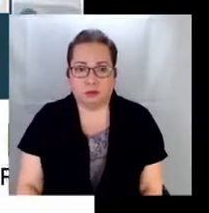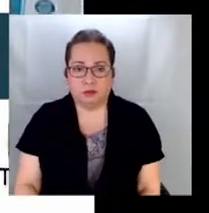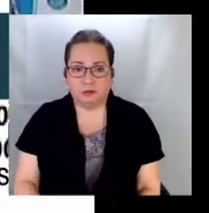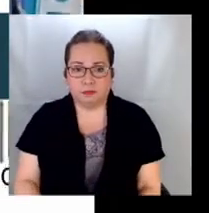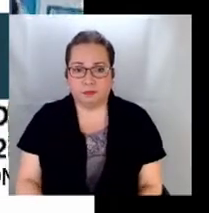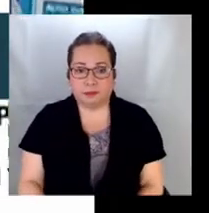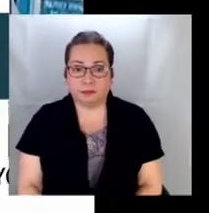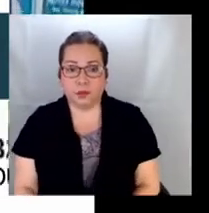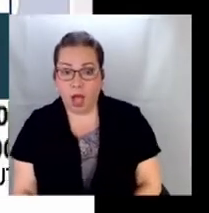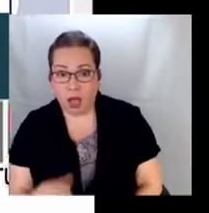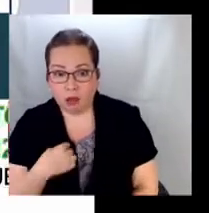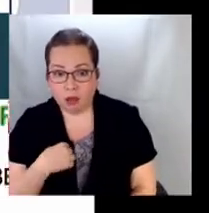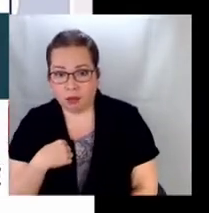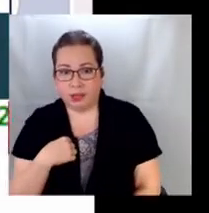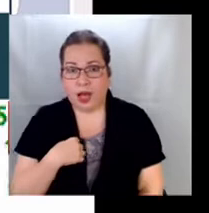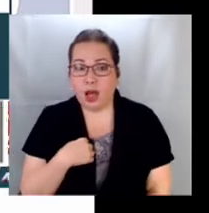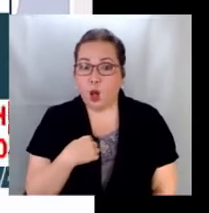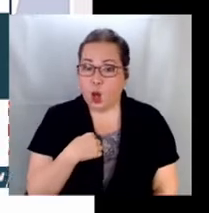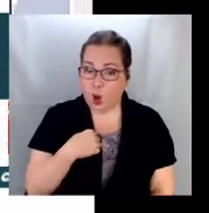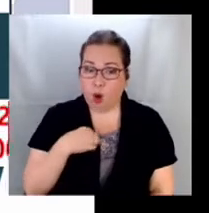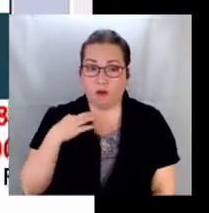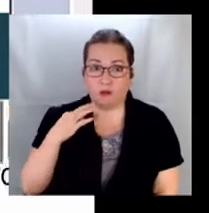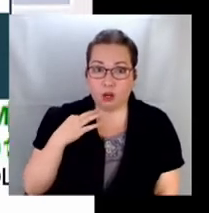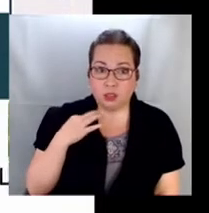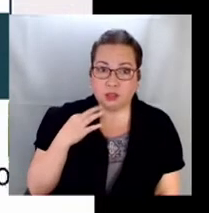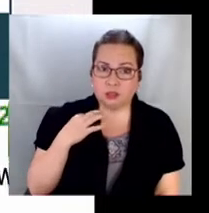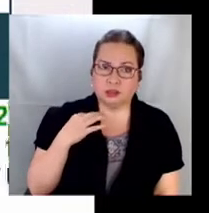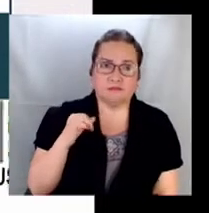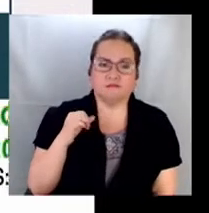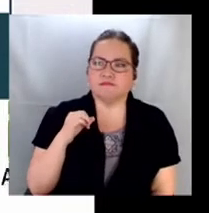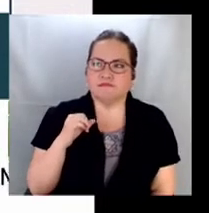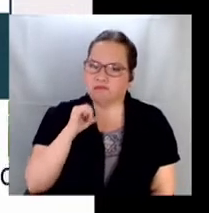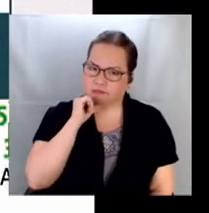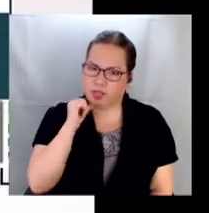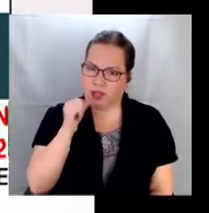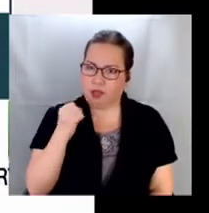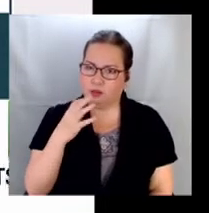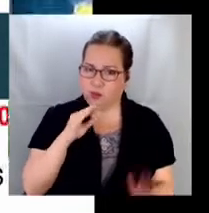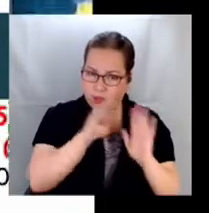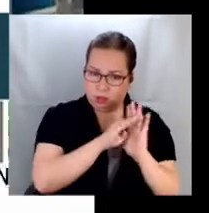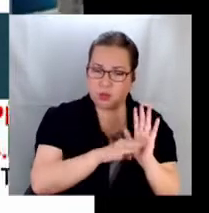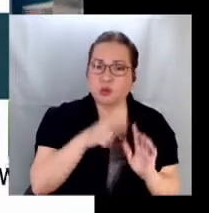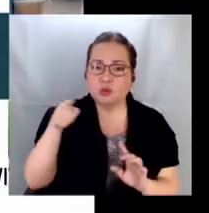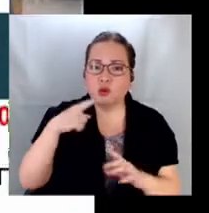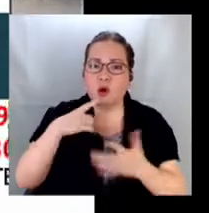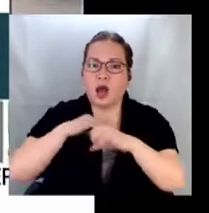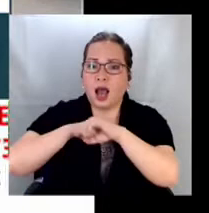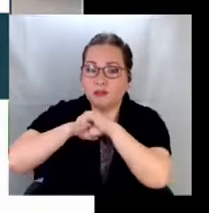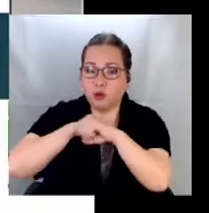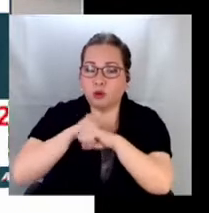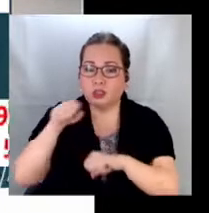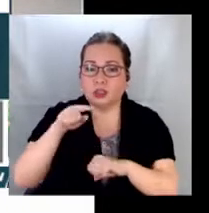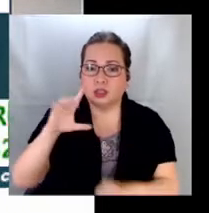nag-alista or nag-volunteer. Actually, parang advocacy ito ng DOH Region 5. Tinawagan ko pa si Director Vera,